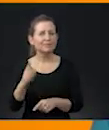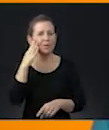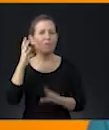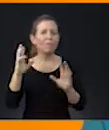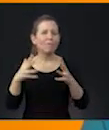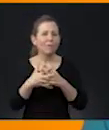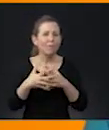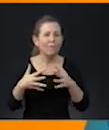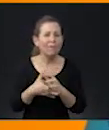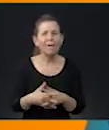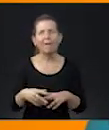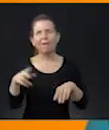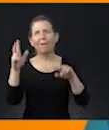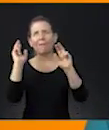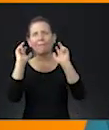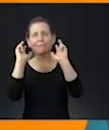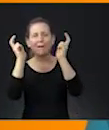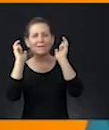basketball.